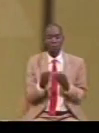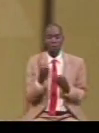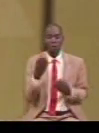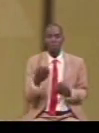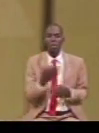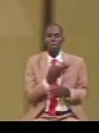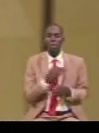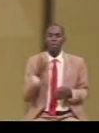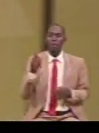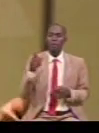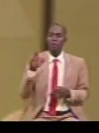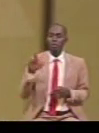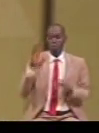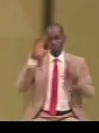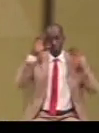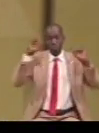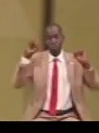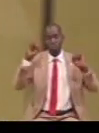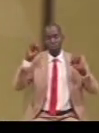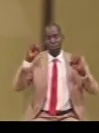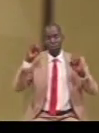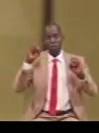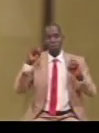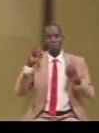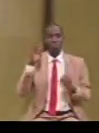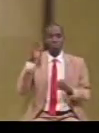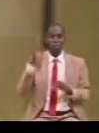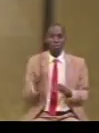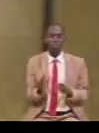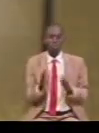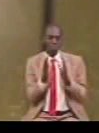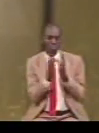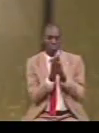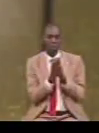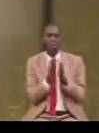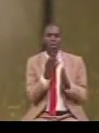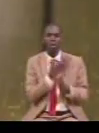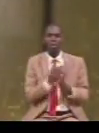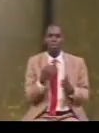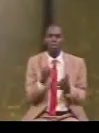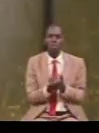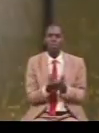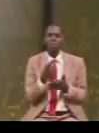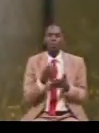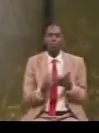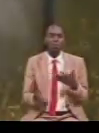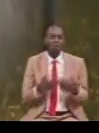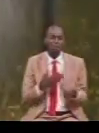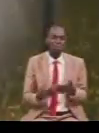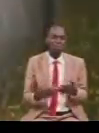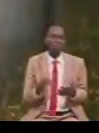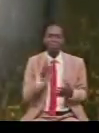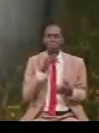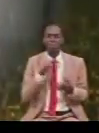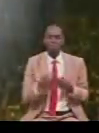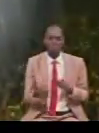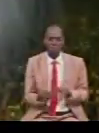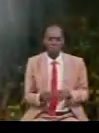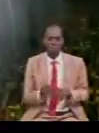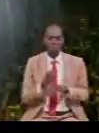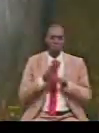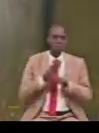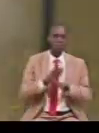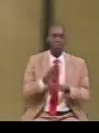anything. He didn't ask us anything. But he mentioned all the problem. He said, whatever is causing the walking, whatever is causing hindering his